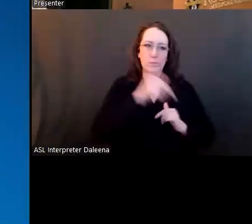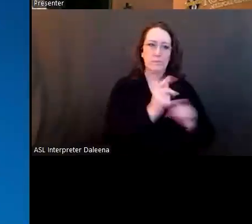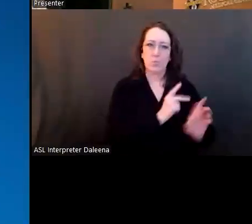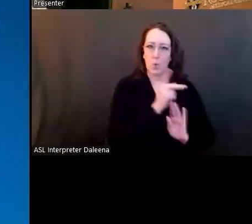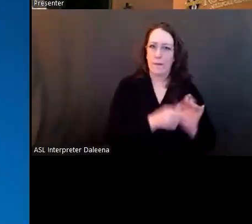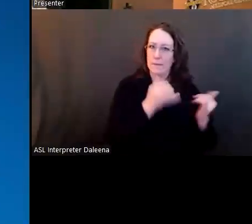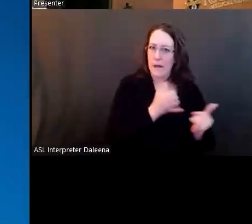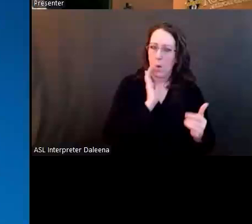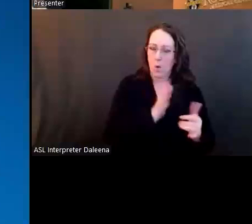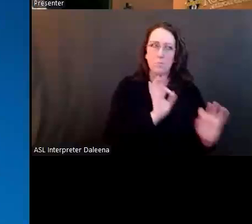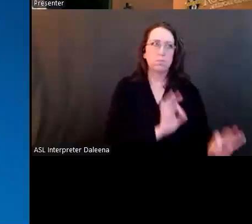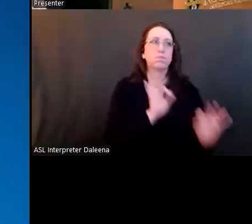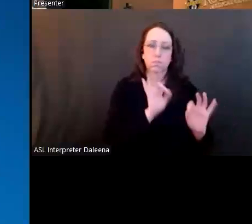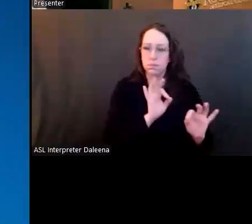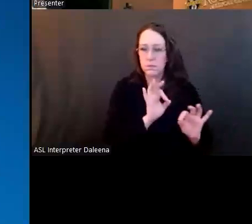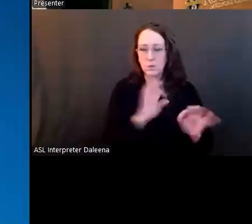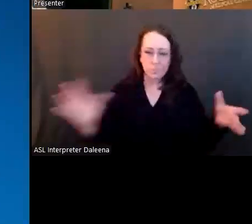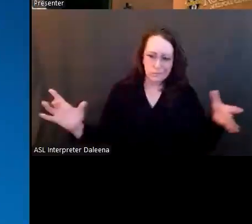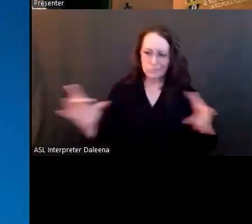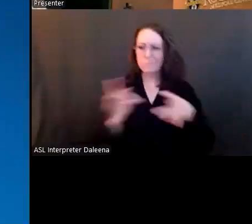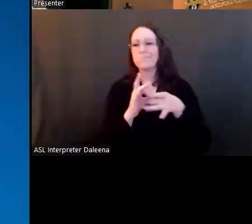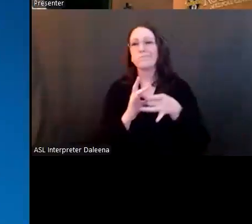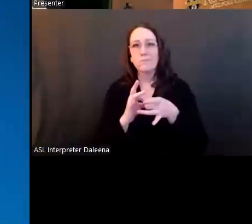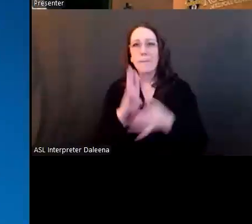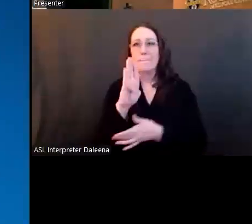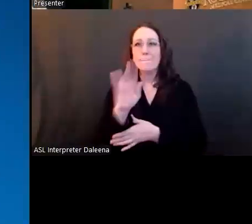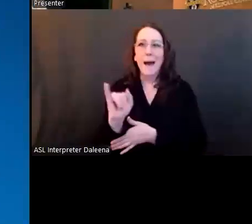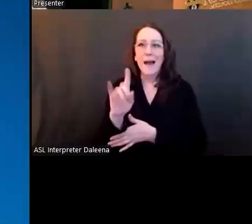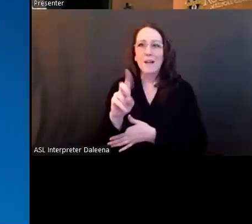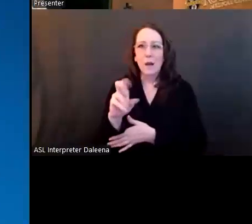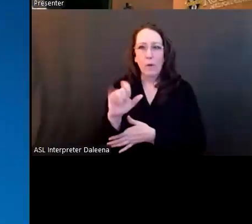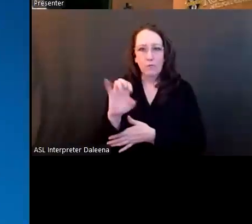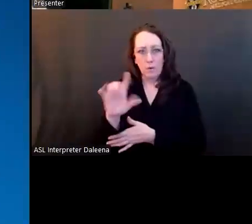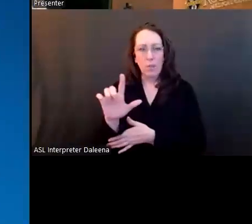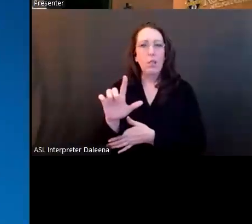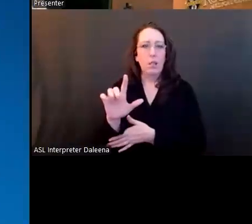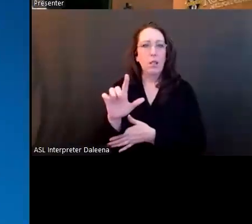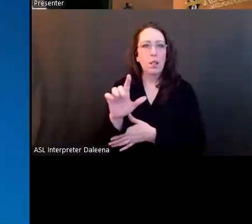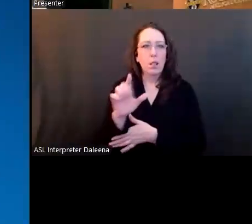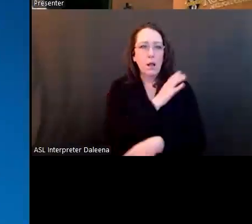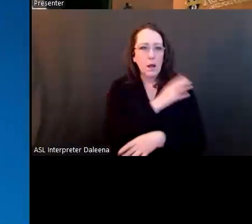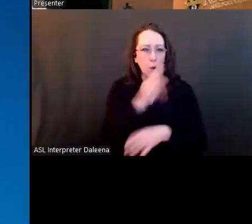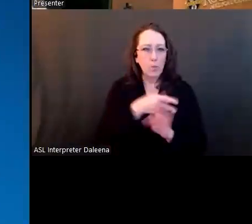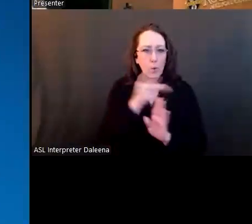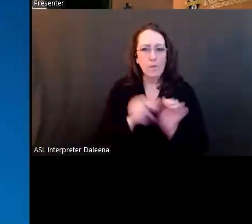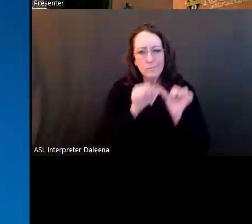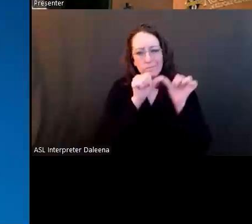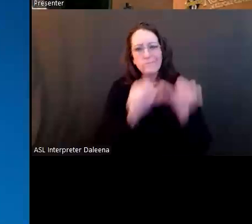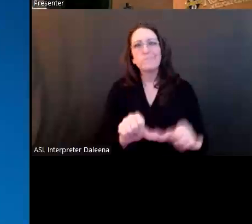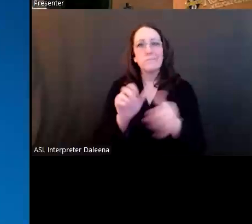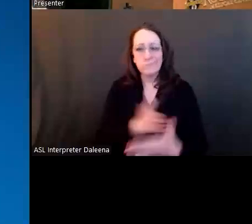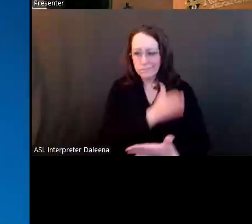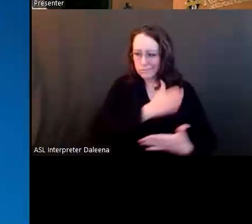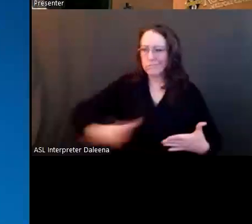help bridge in what I call a bi-directional clinical program to improve the continuum of care amongst all of